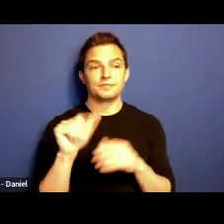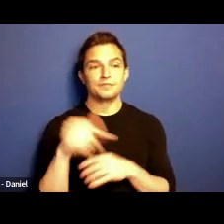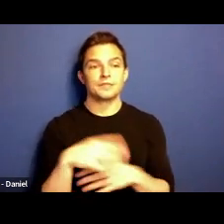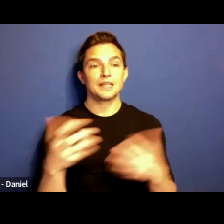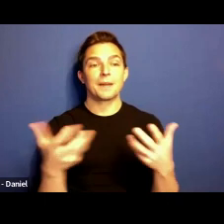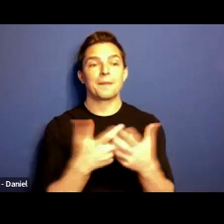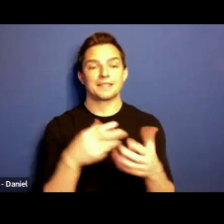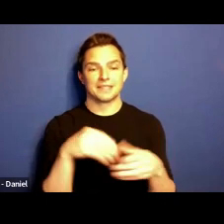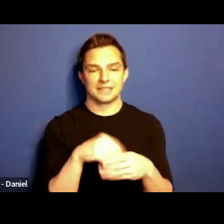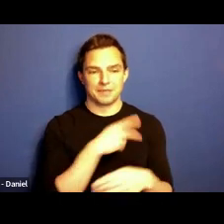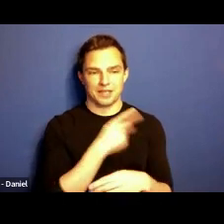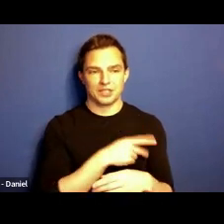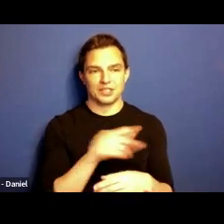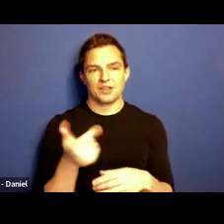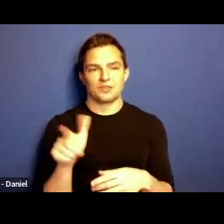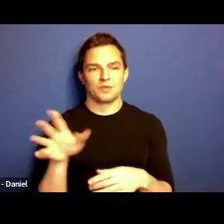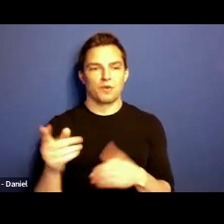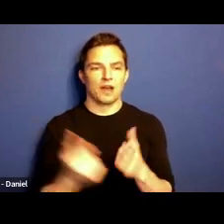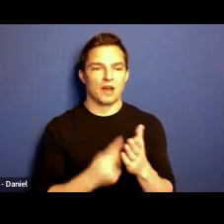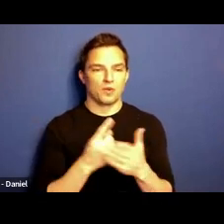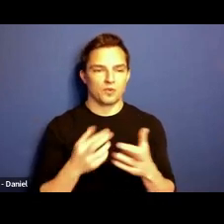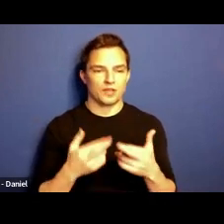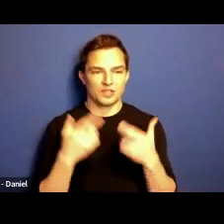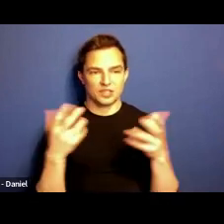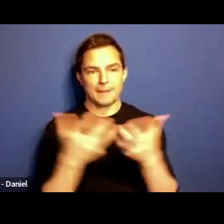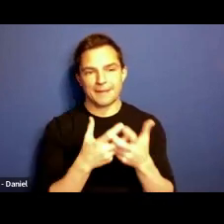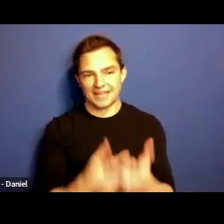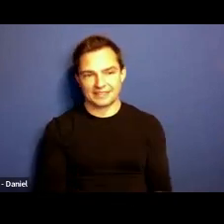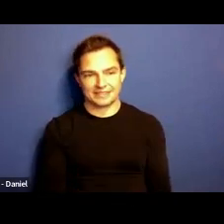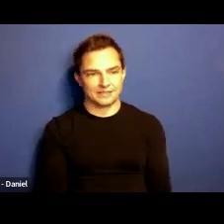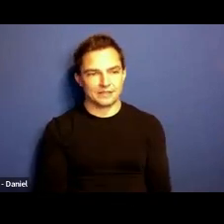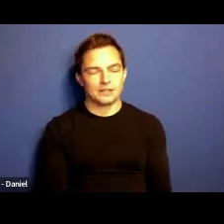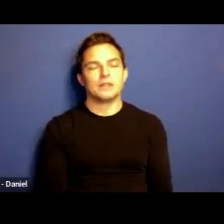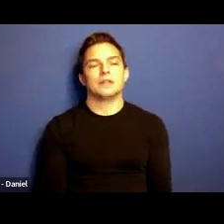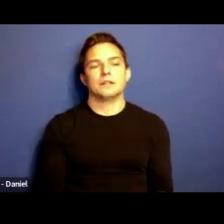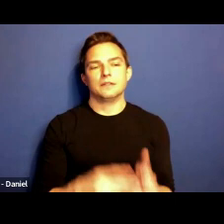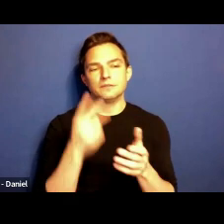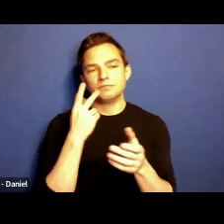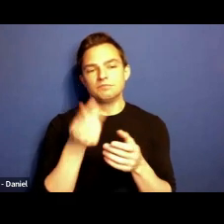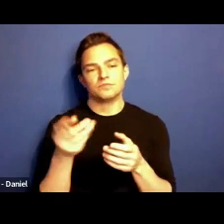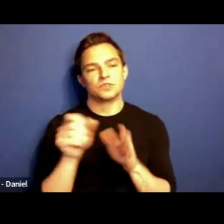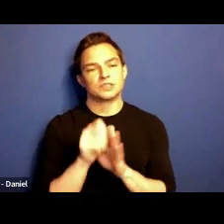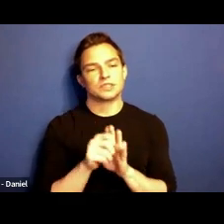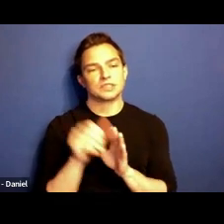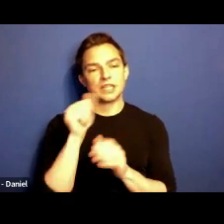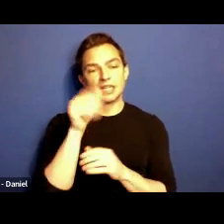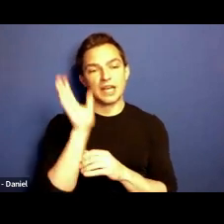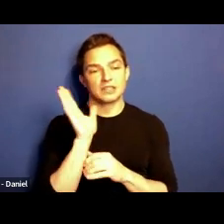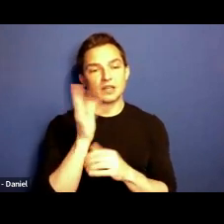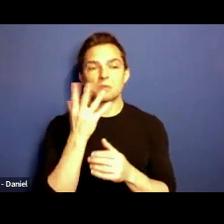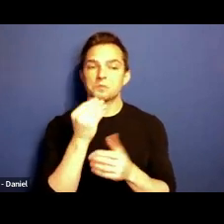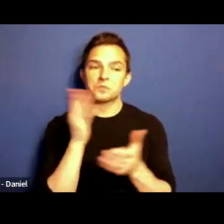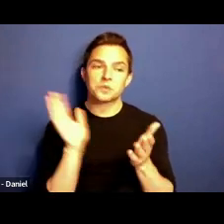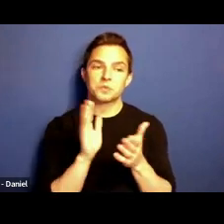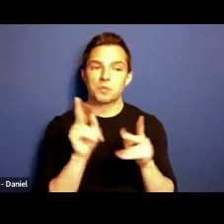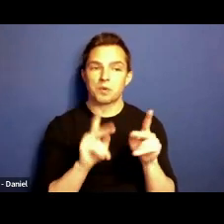inpatient and other 24-hour residential. So we see, there are a few states. Alaska is a pretty small population